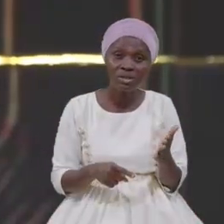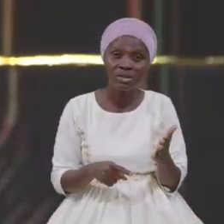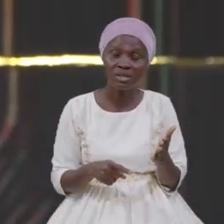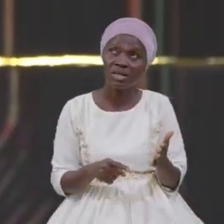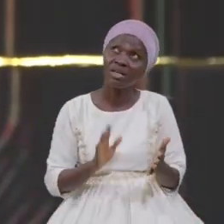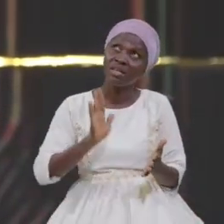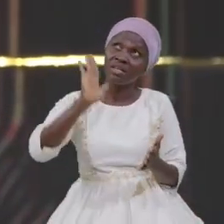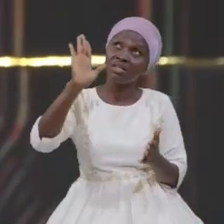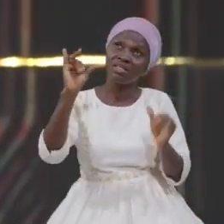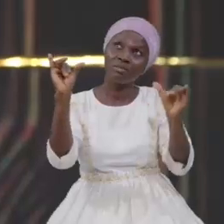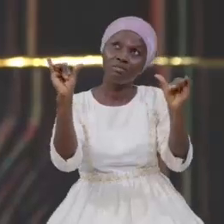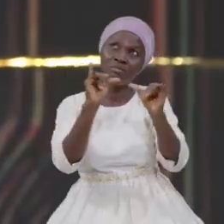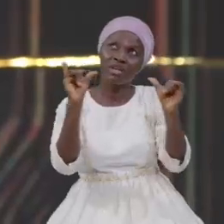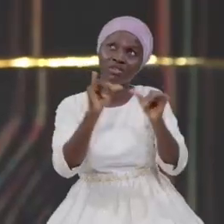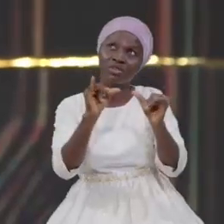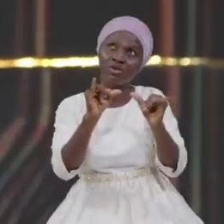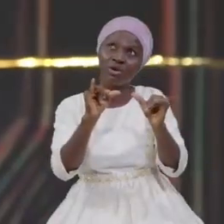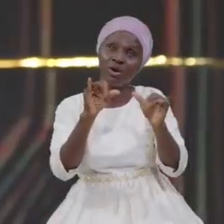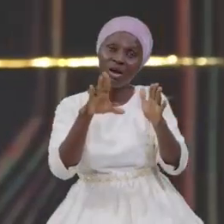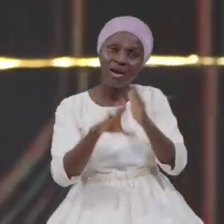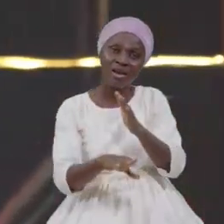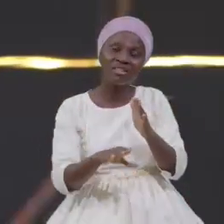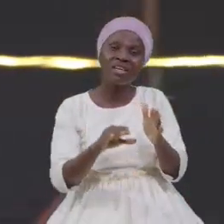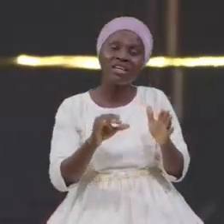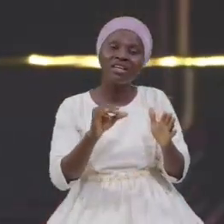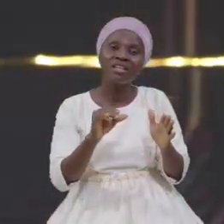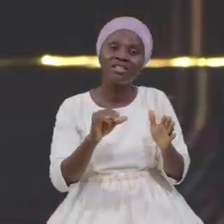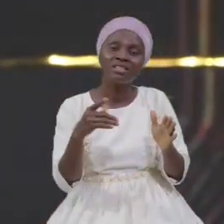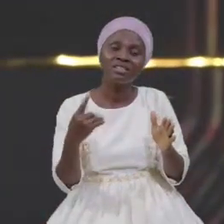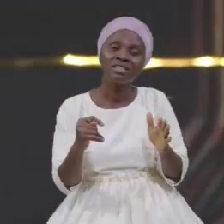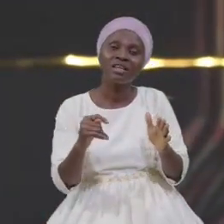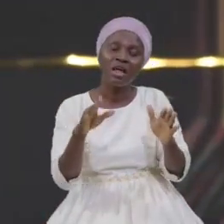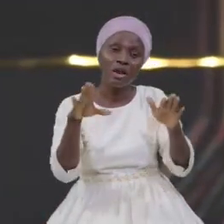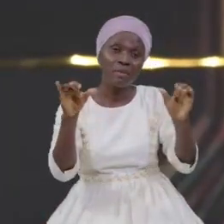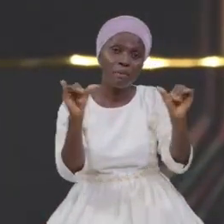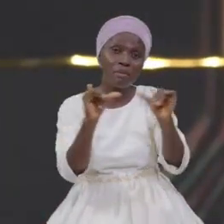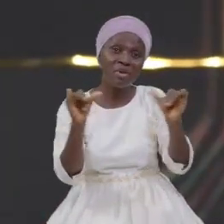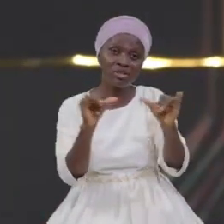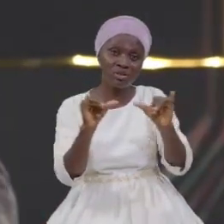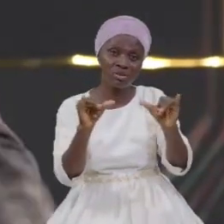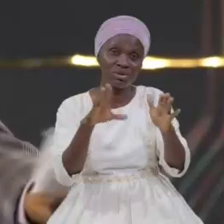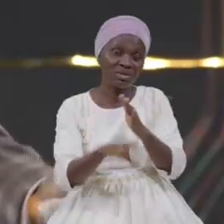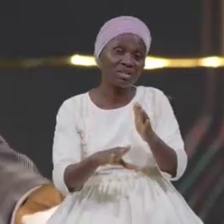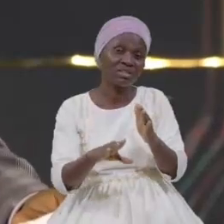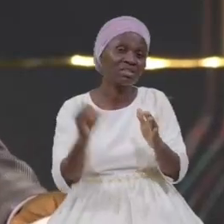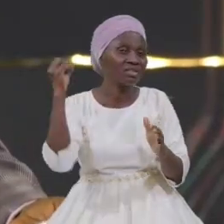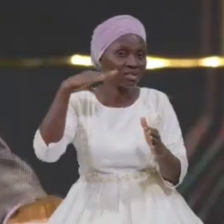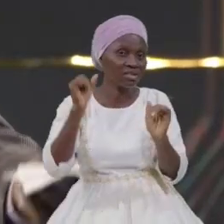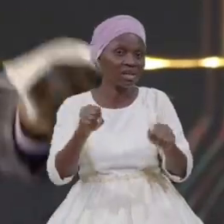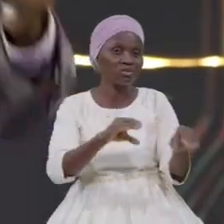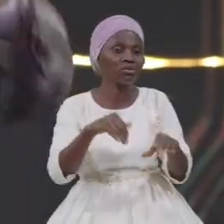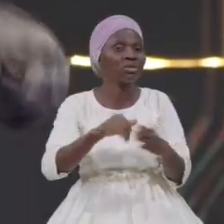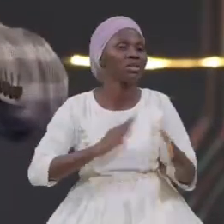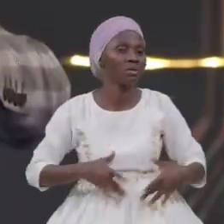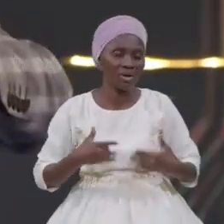grace, immeasurable grace can do in our lives. And tonight, you've heard, now